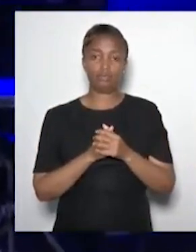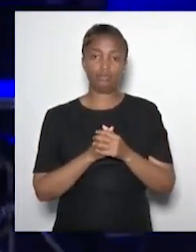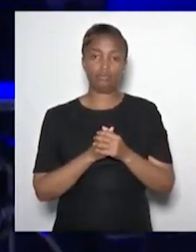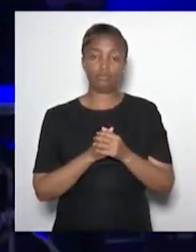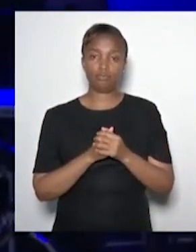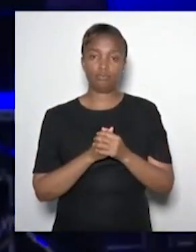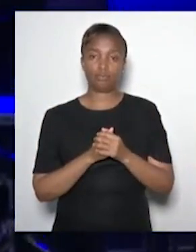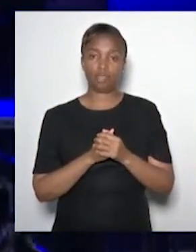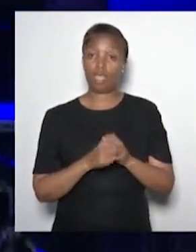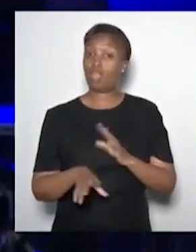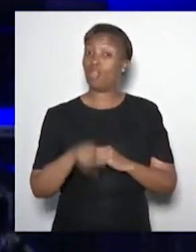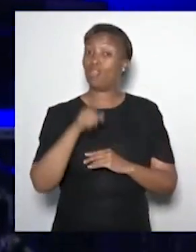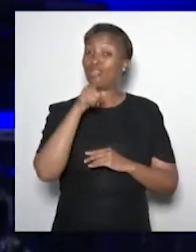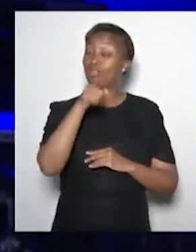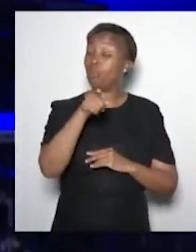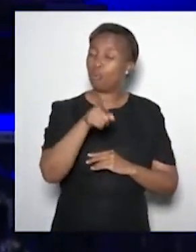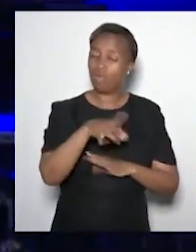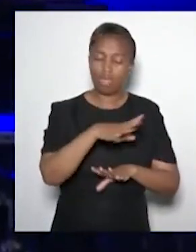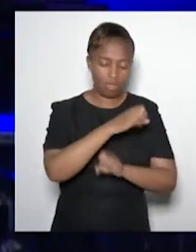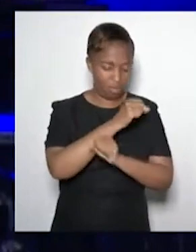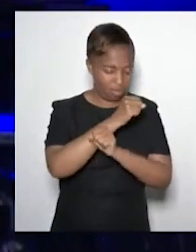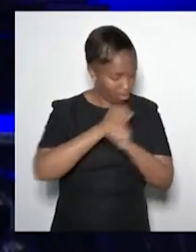And you have never